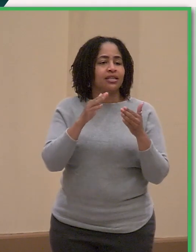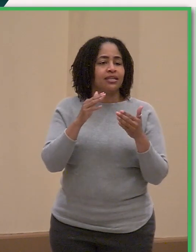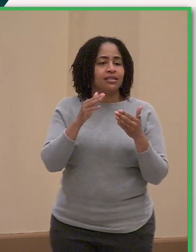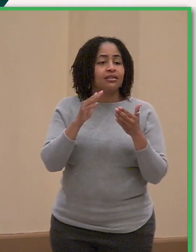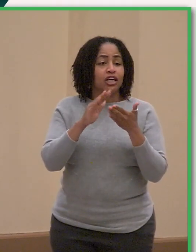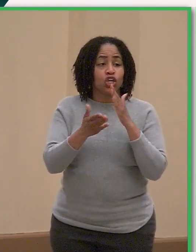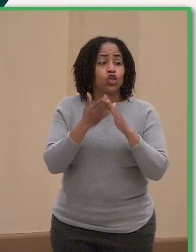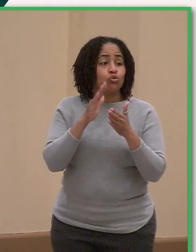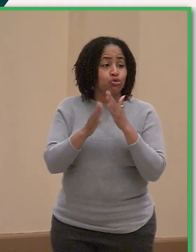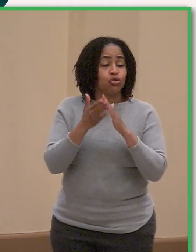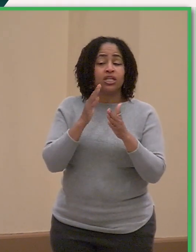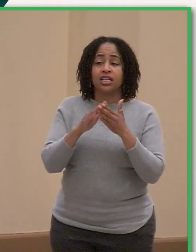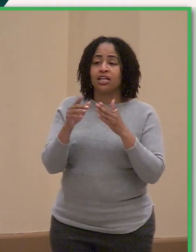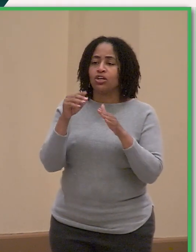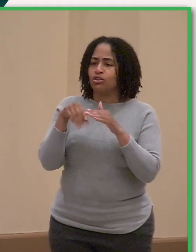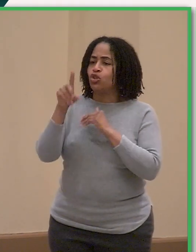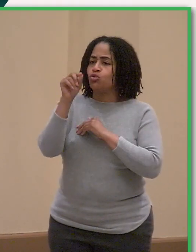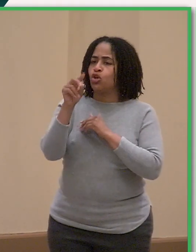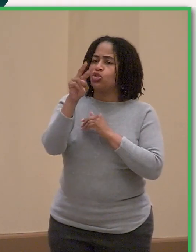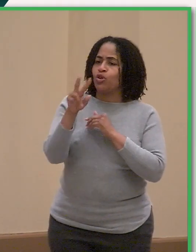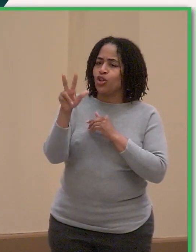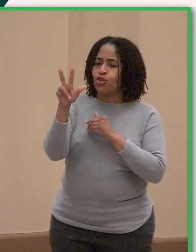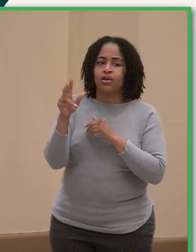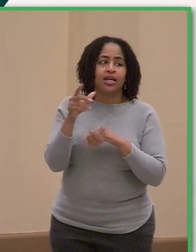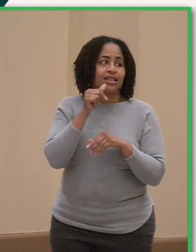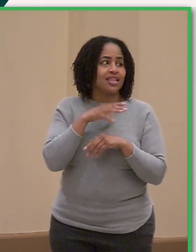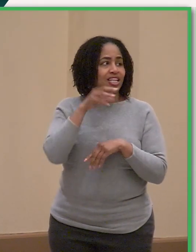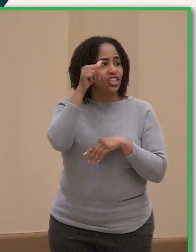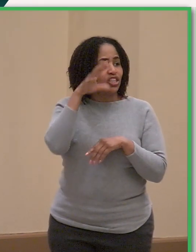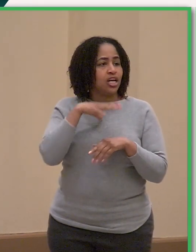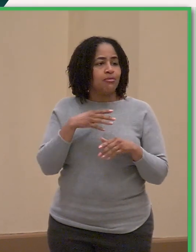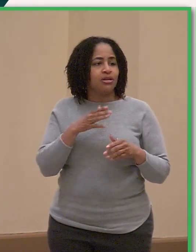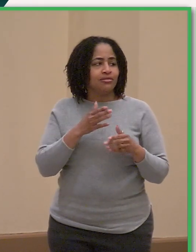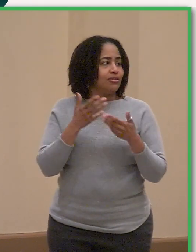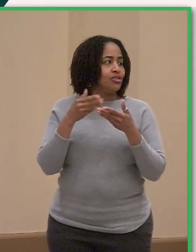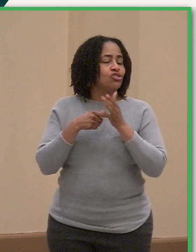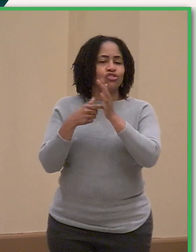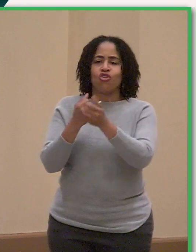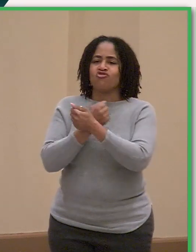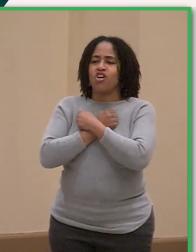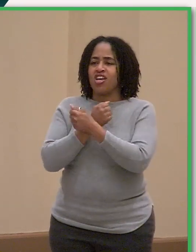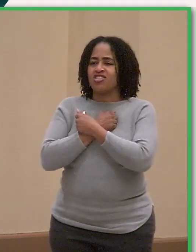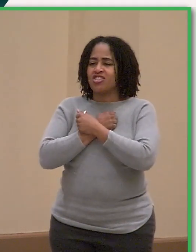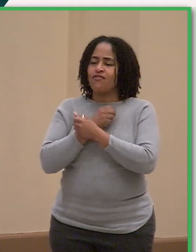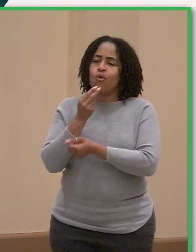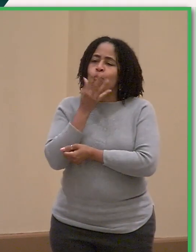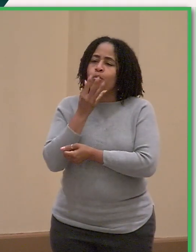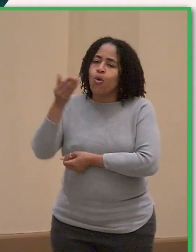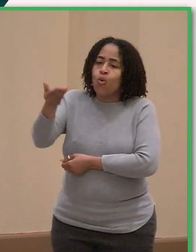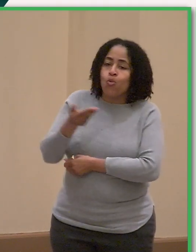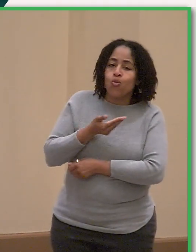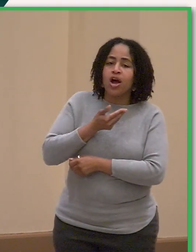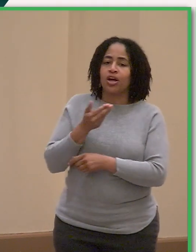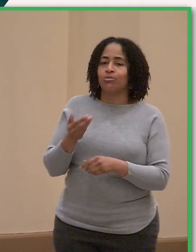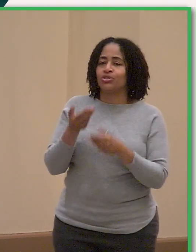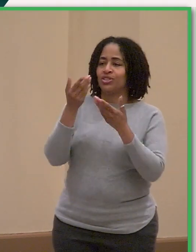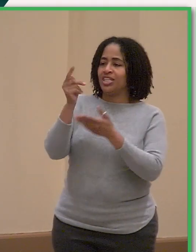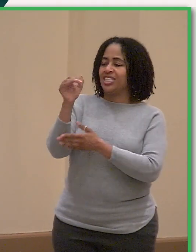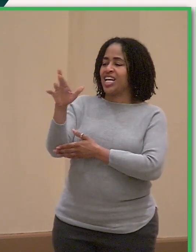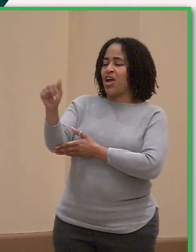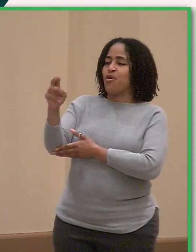Nonprofit in 2022. Ladies and gentlemen, please give a warm City of Detroit District 1 welcome to none other than Ms.